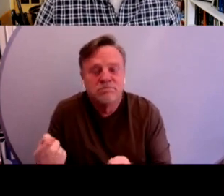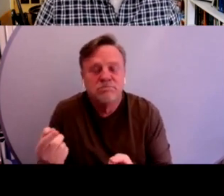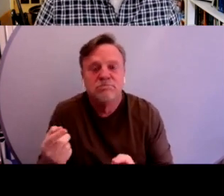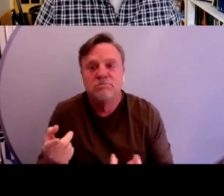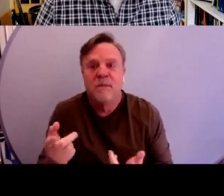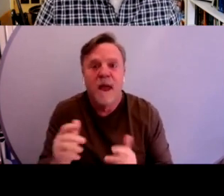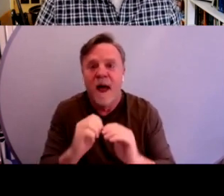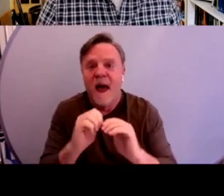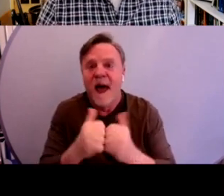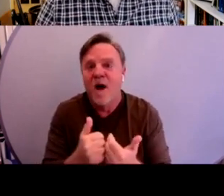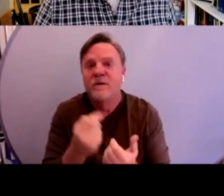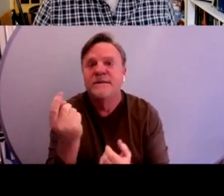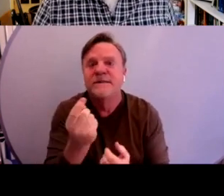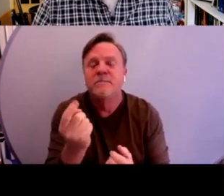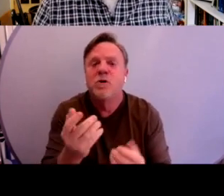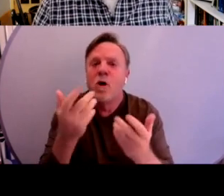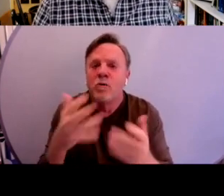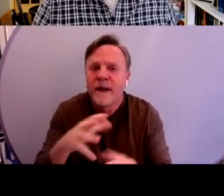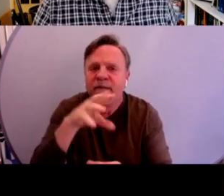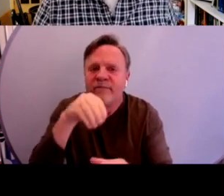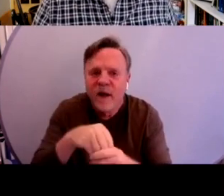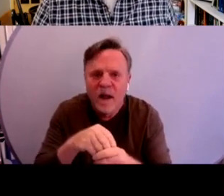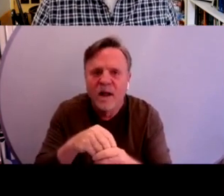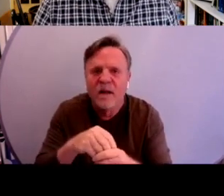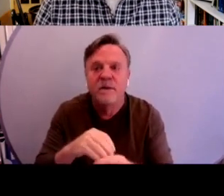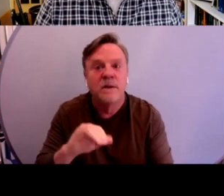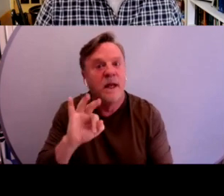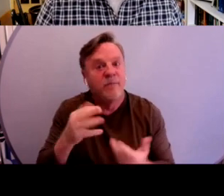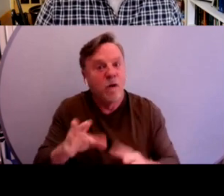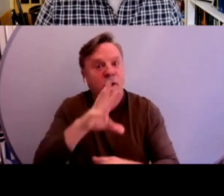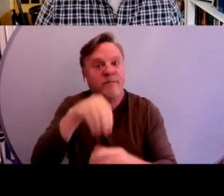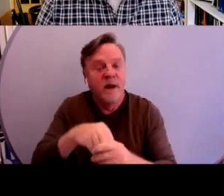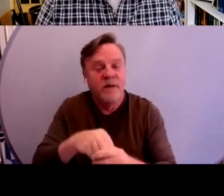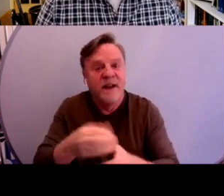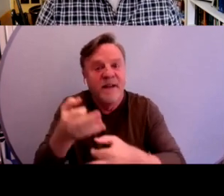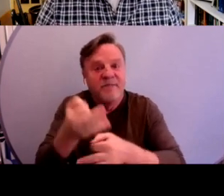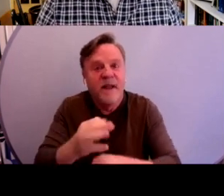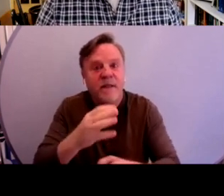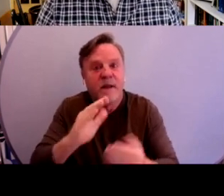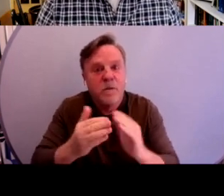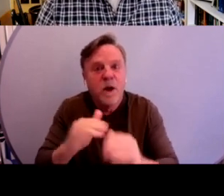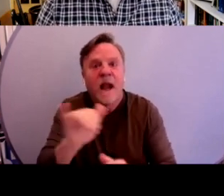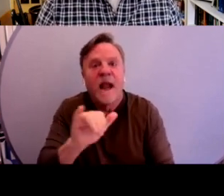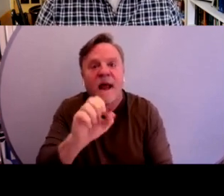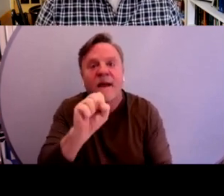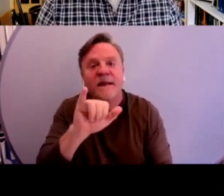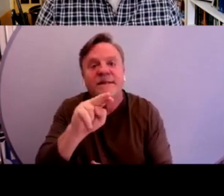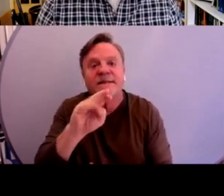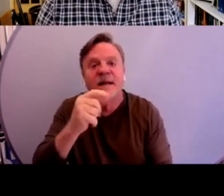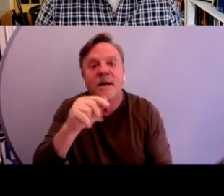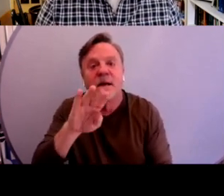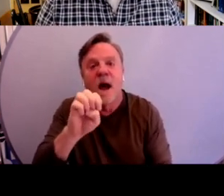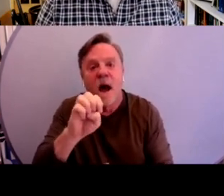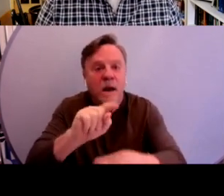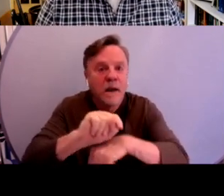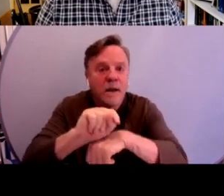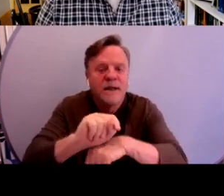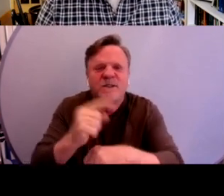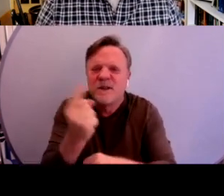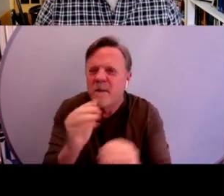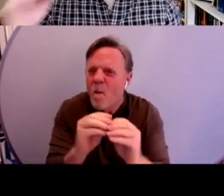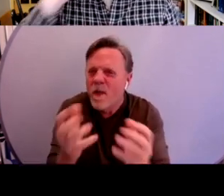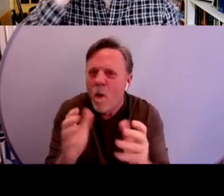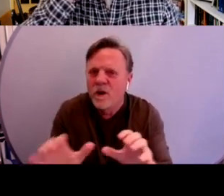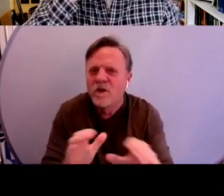How is somebody already involved? Or if they are involved in a faith community like a synagogue, is there something more that they would like to do